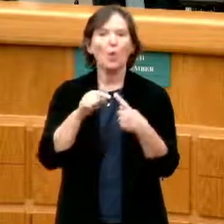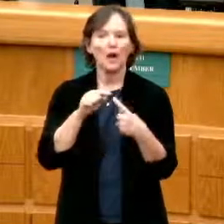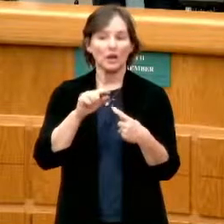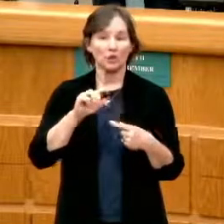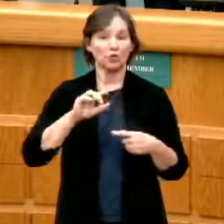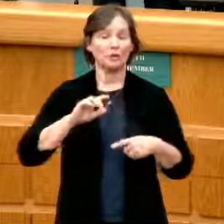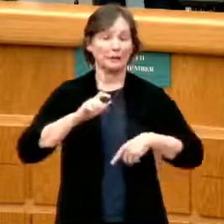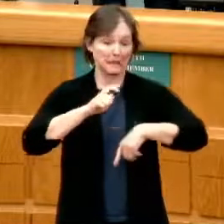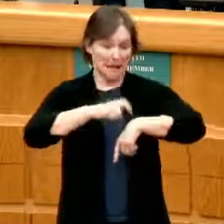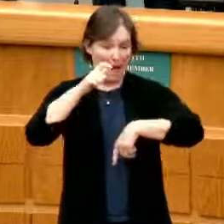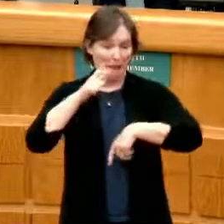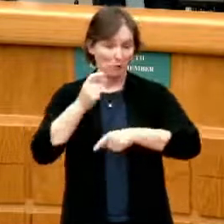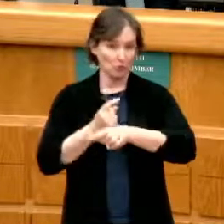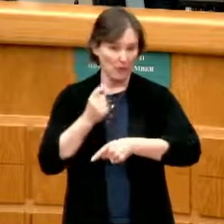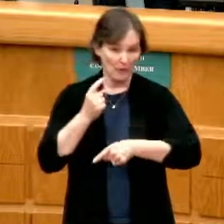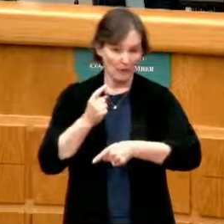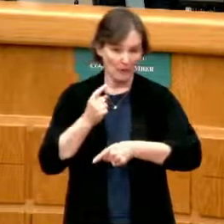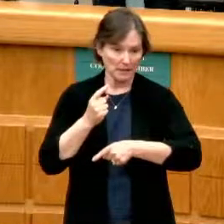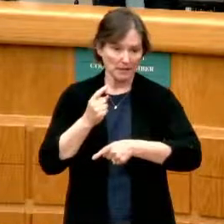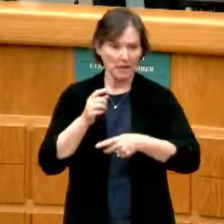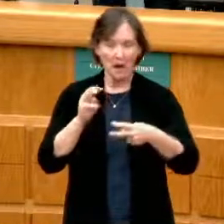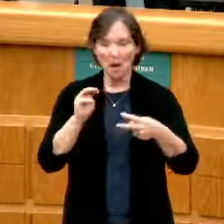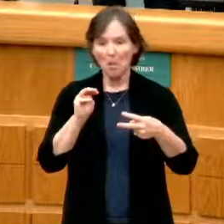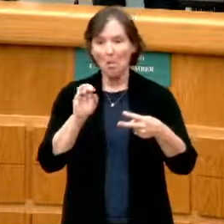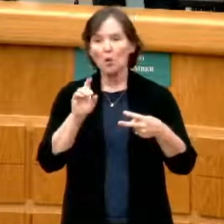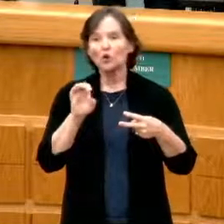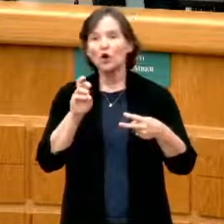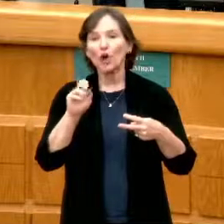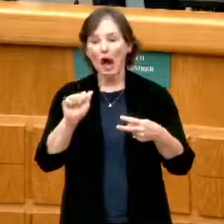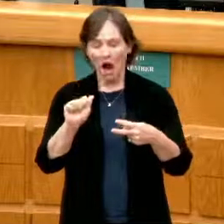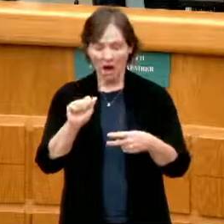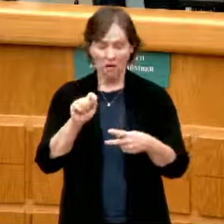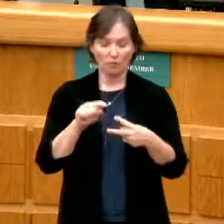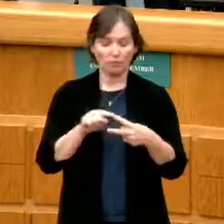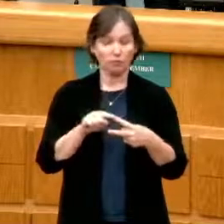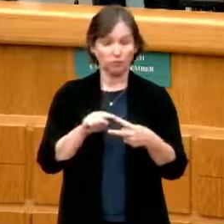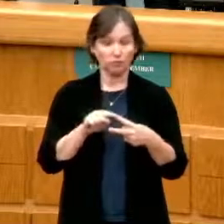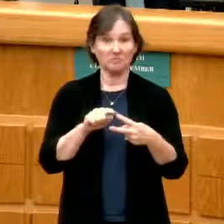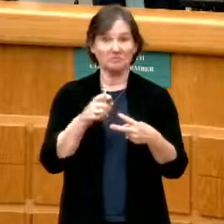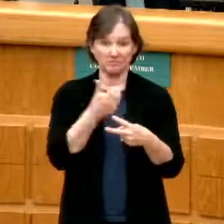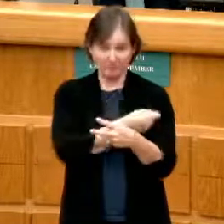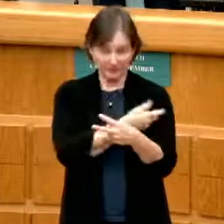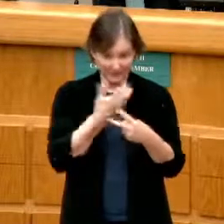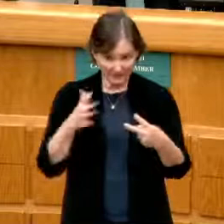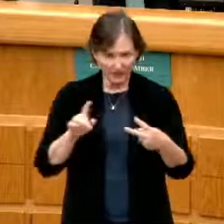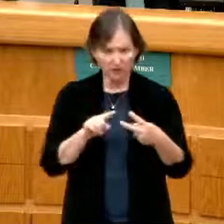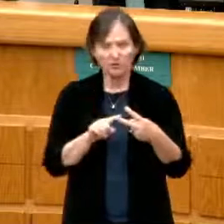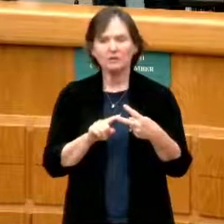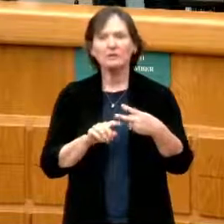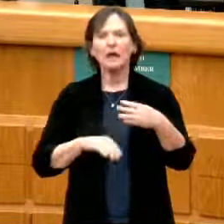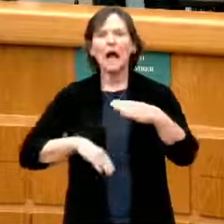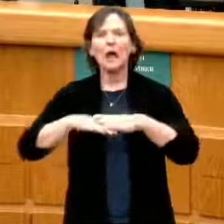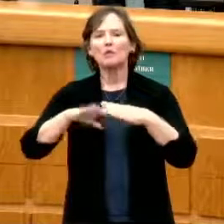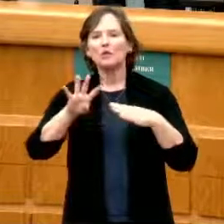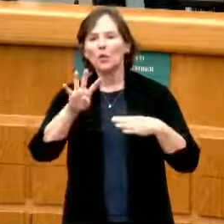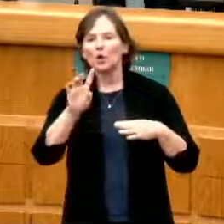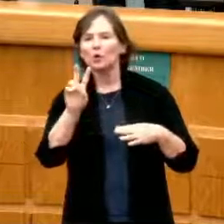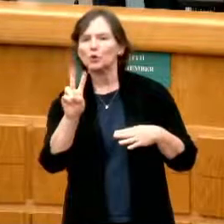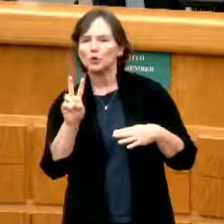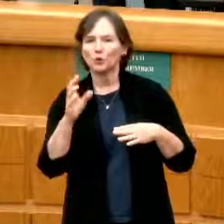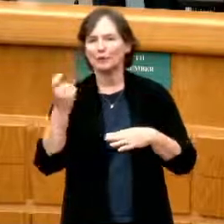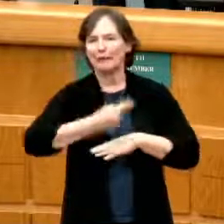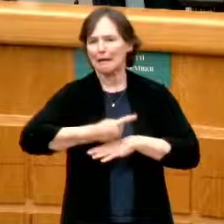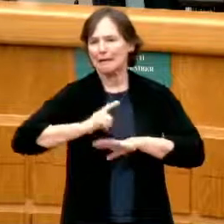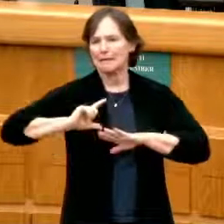Moderna is the first dose, and then 28 days later, up to 42 days later. So they've extended that